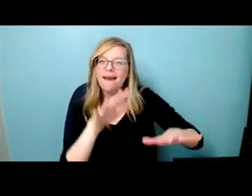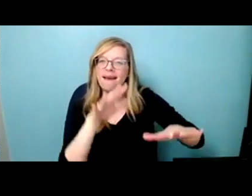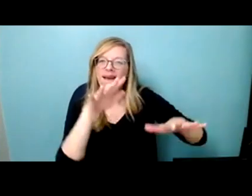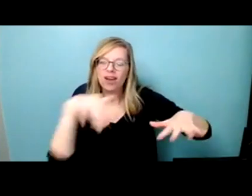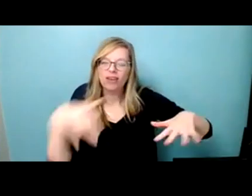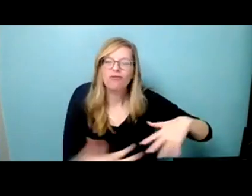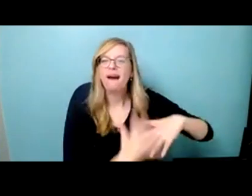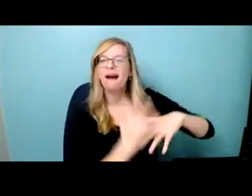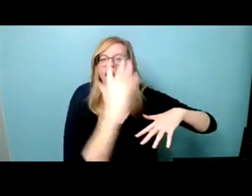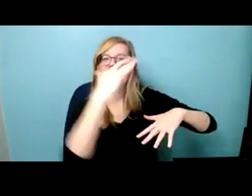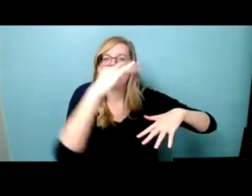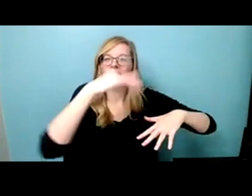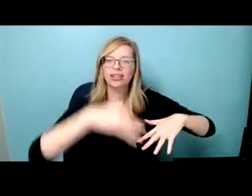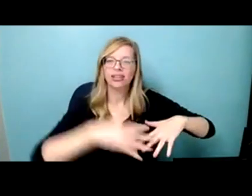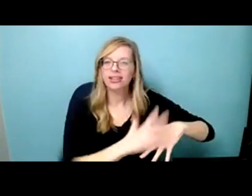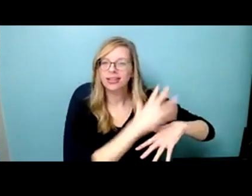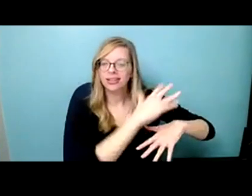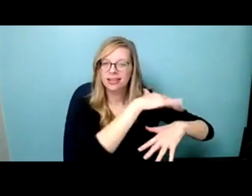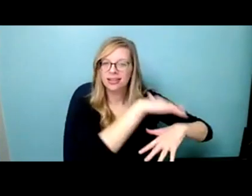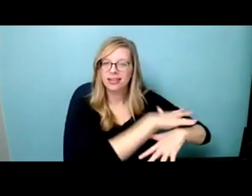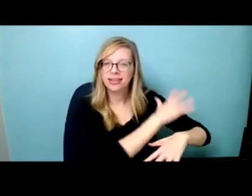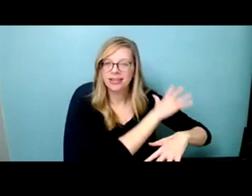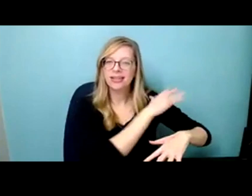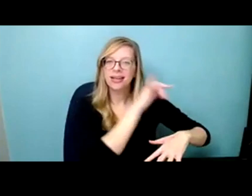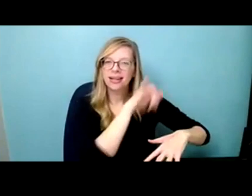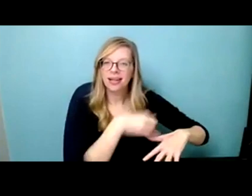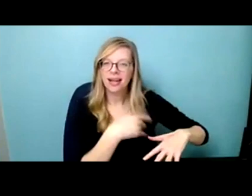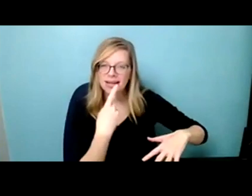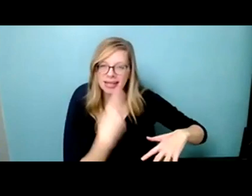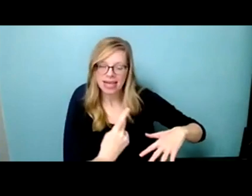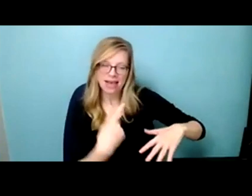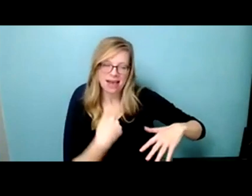waves and sink myself.